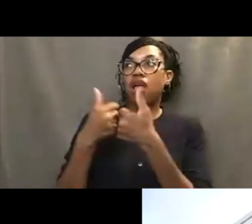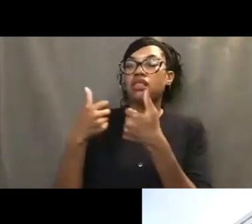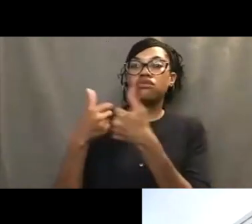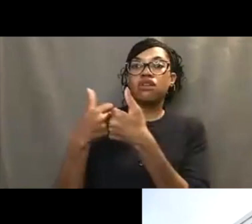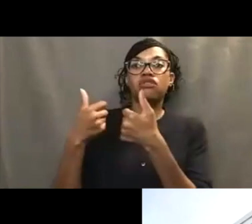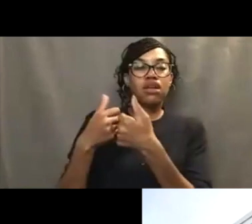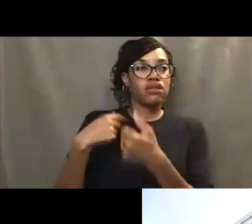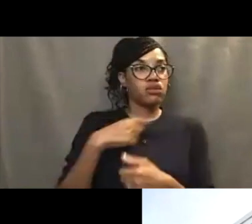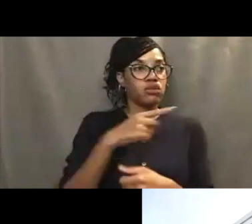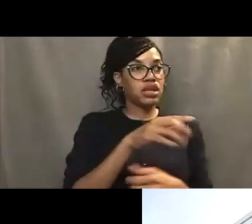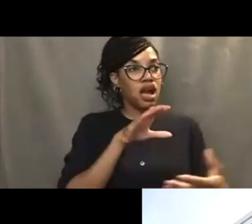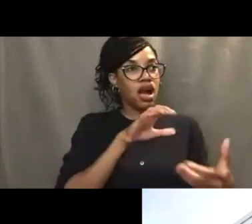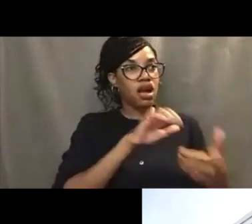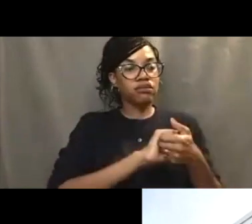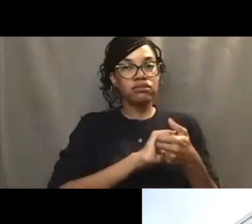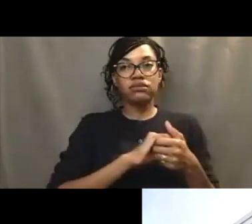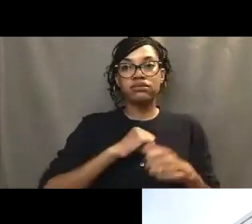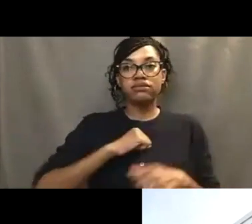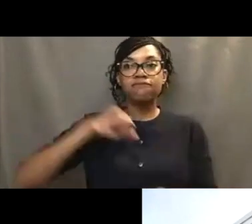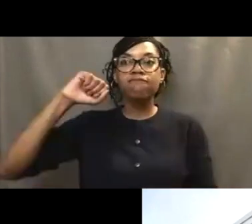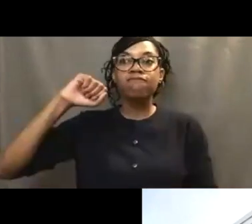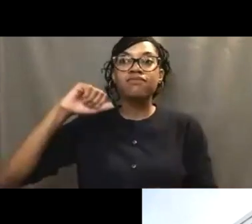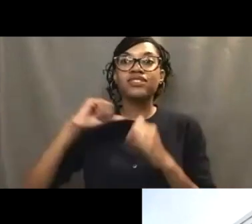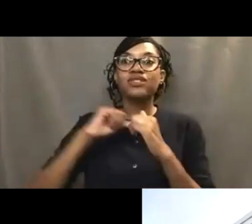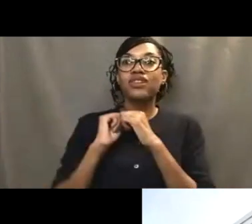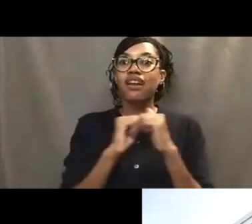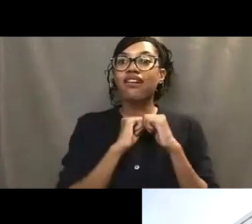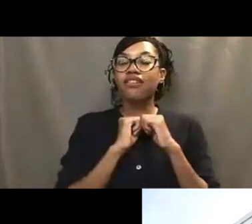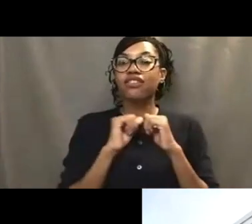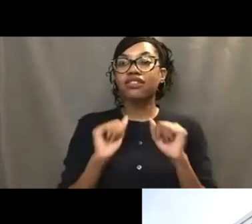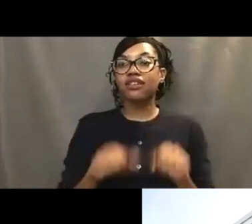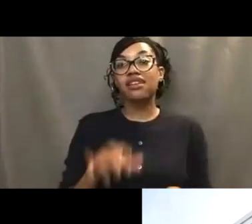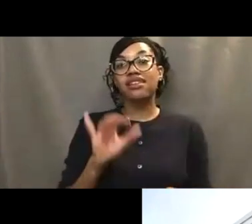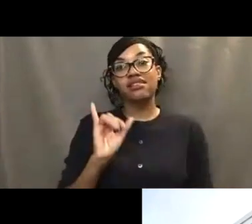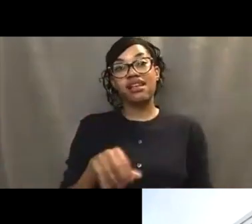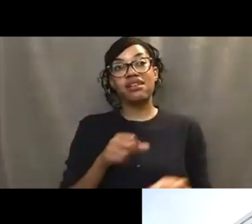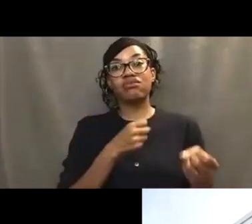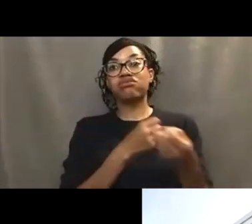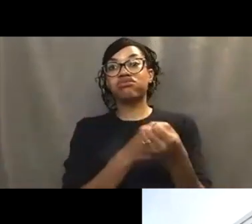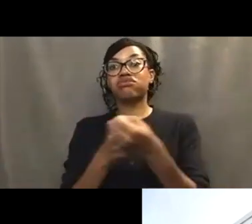got to band together. That's what solidarity is. And that's how we push back.